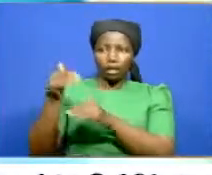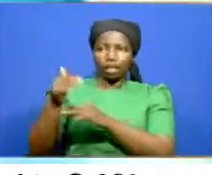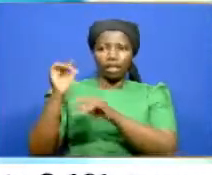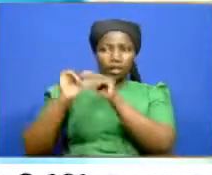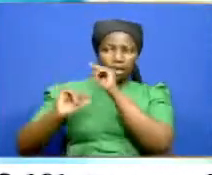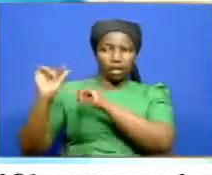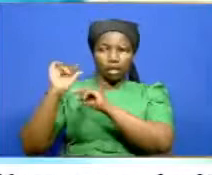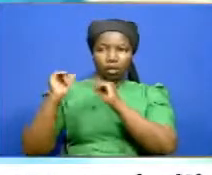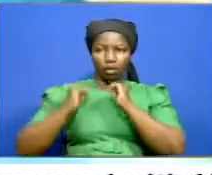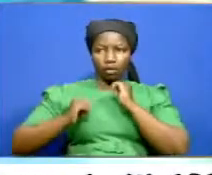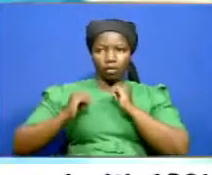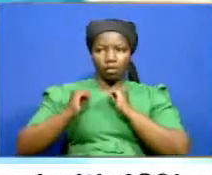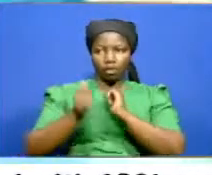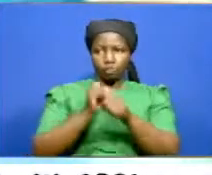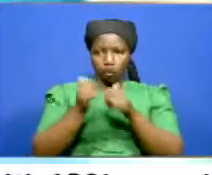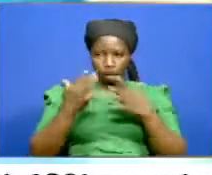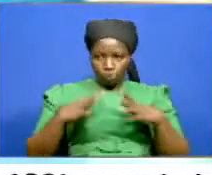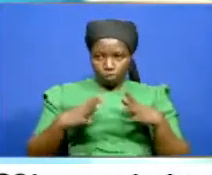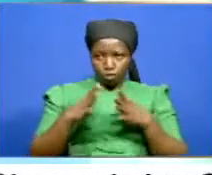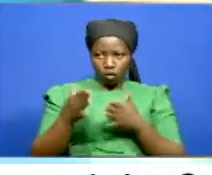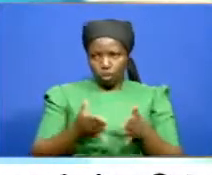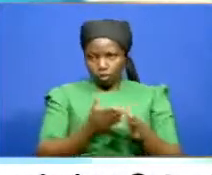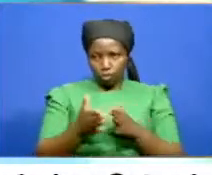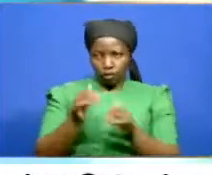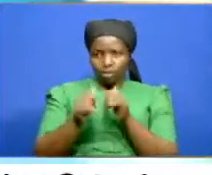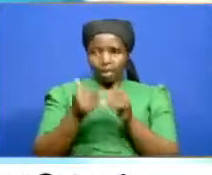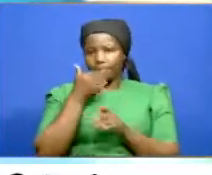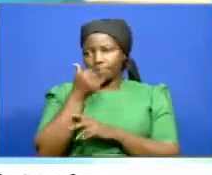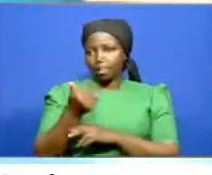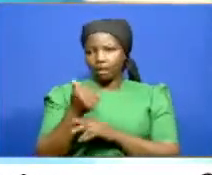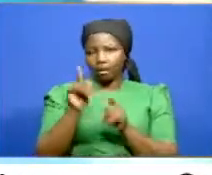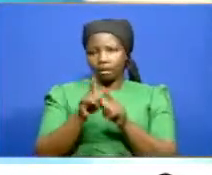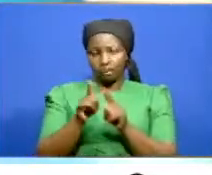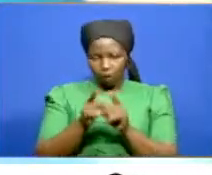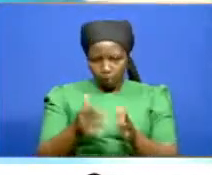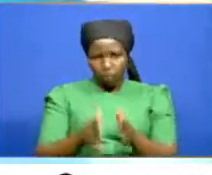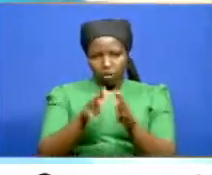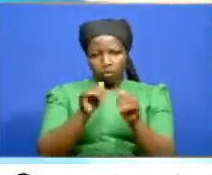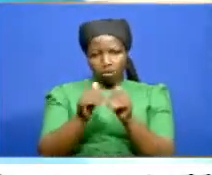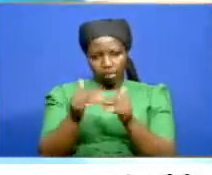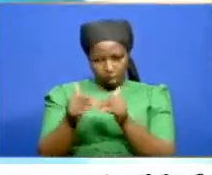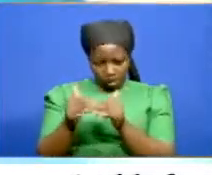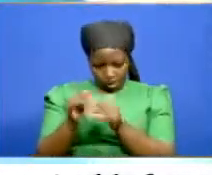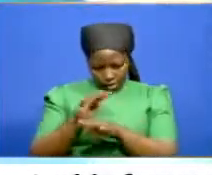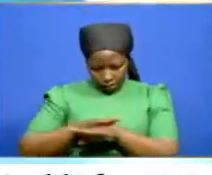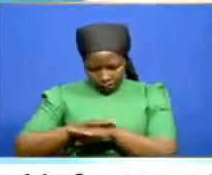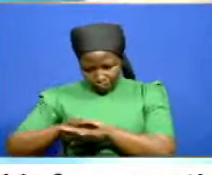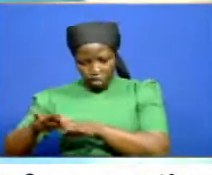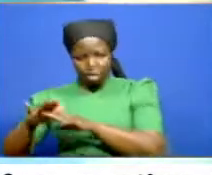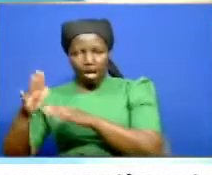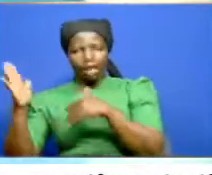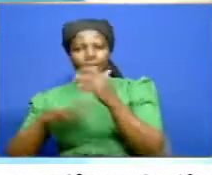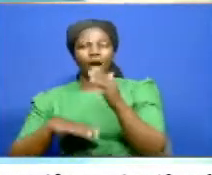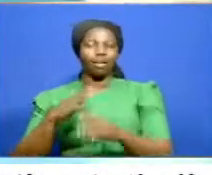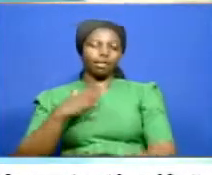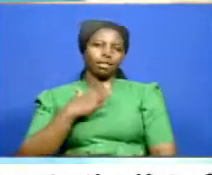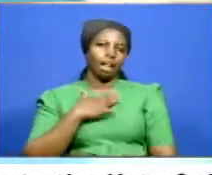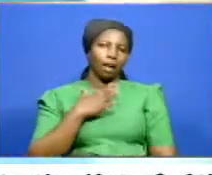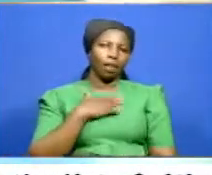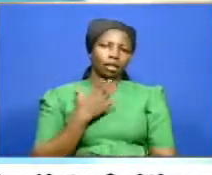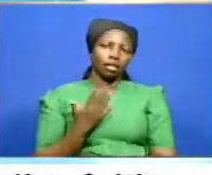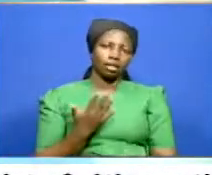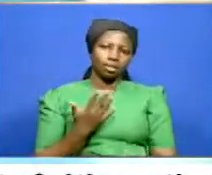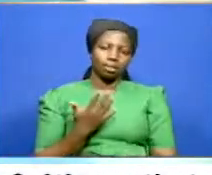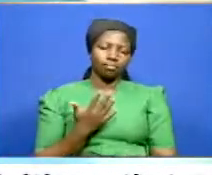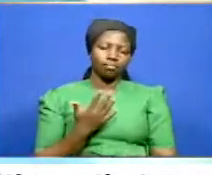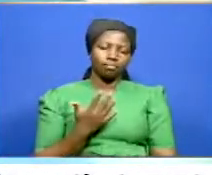footballers, opportunities that are smoother, and a pathway that mm-hmm. is smoother than the one that we faced. And we are so grateful,